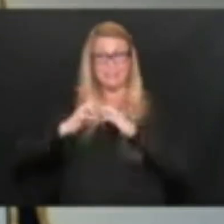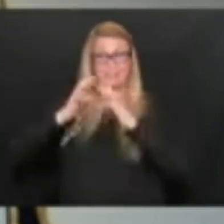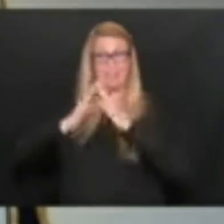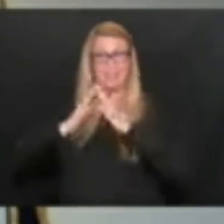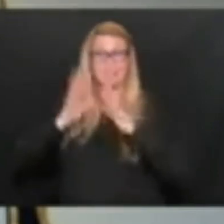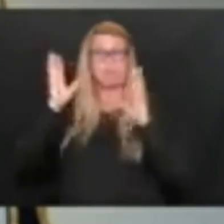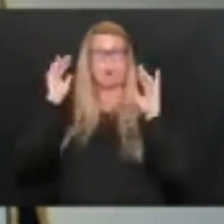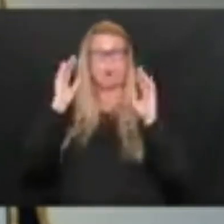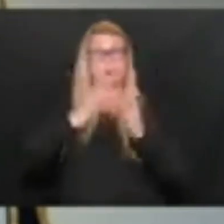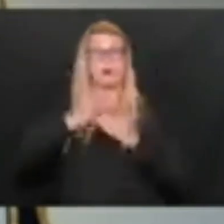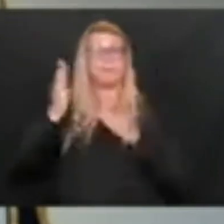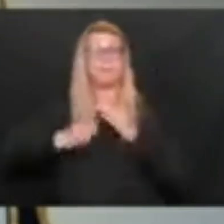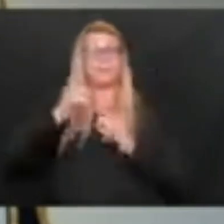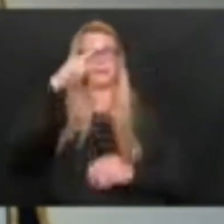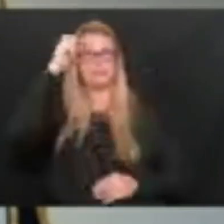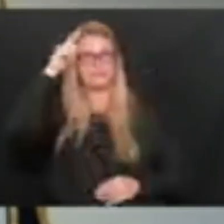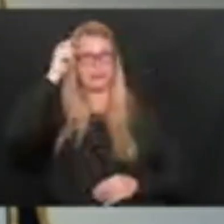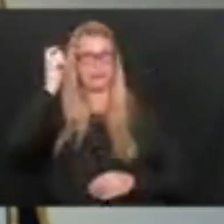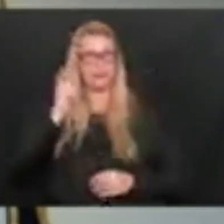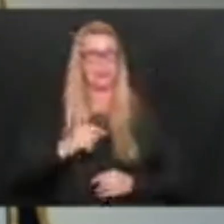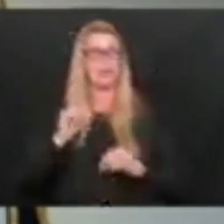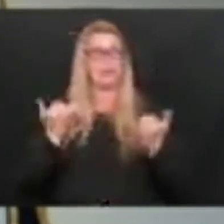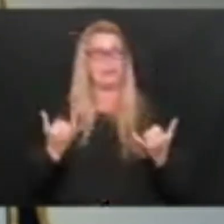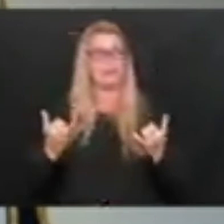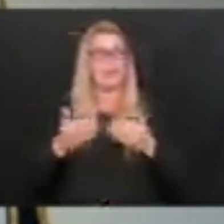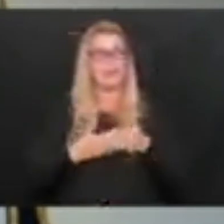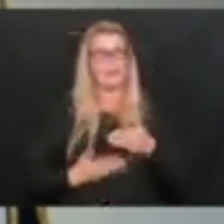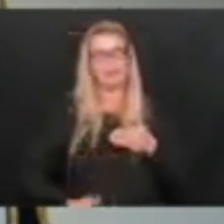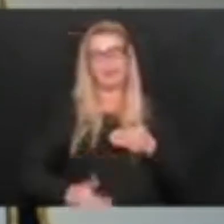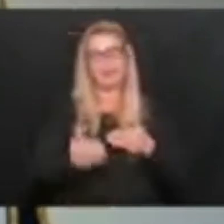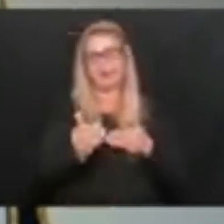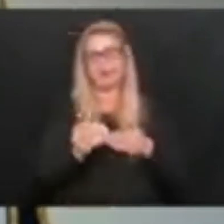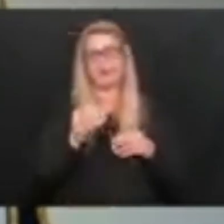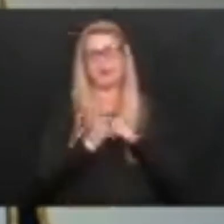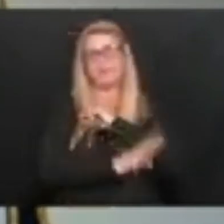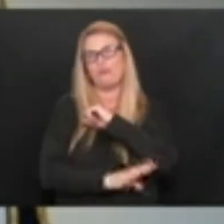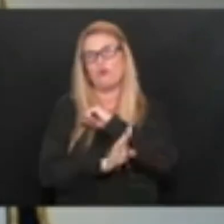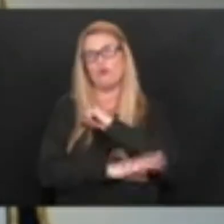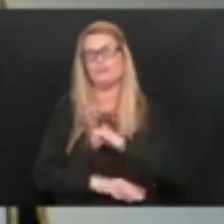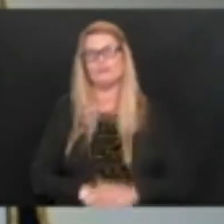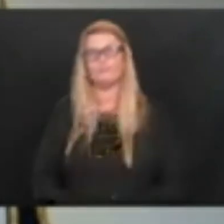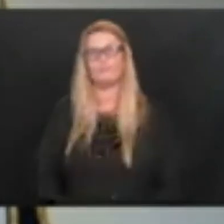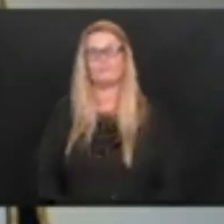by end of summer at this point or early in the fall. Thank you.